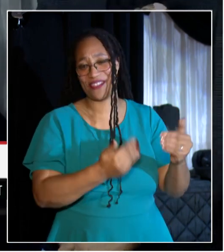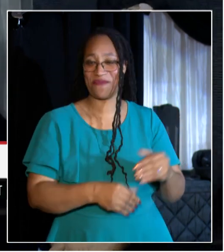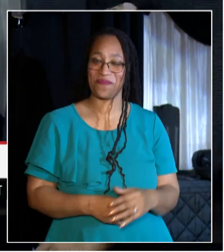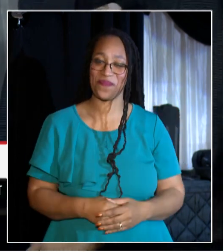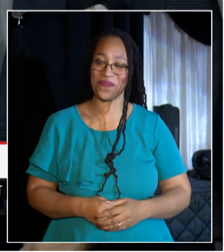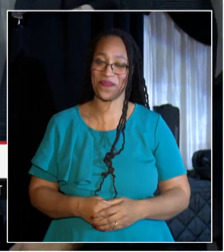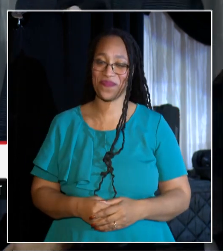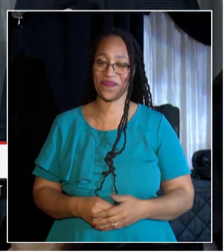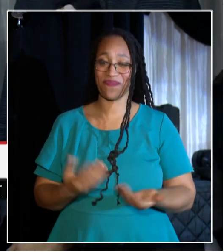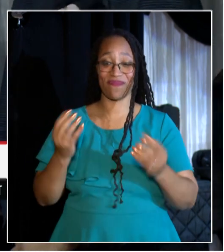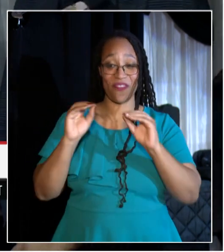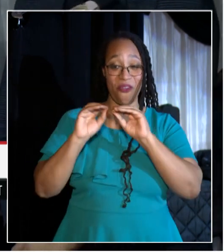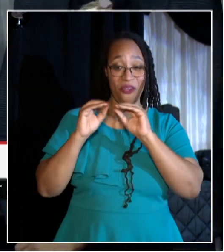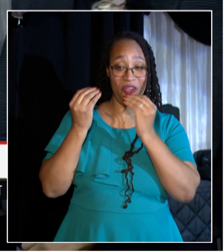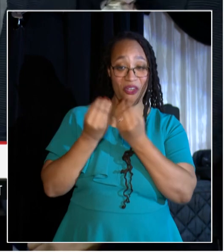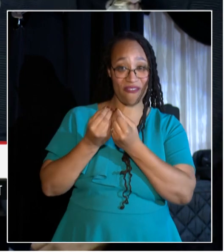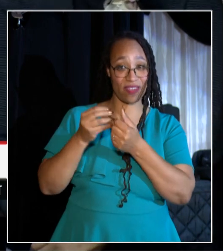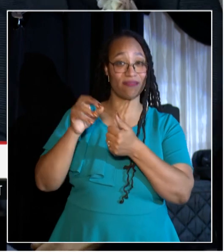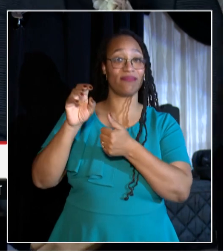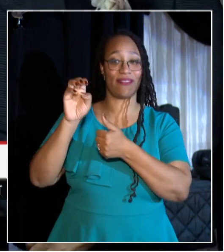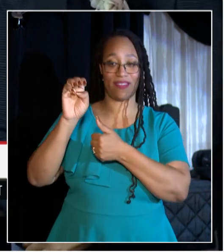course, Joe Cleasy,